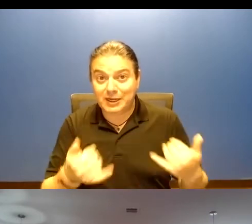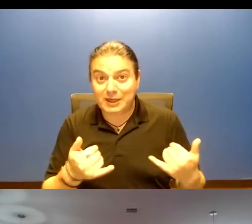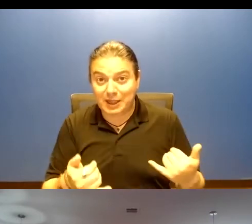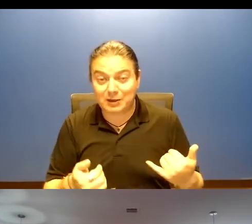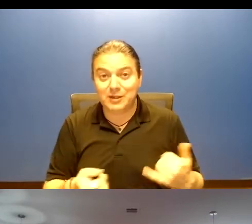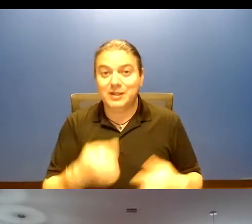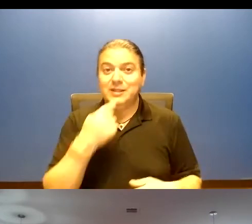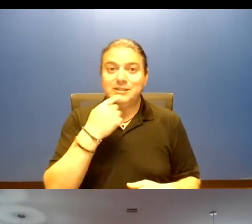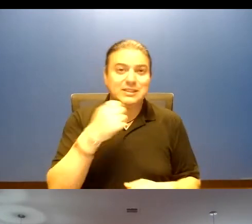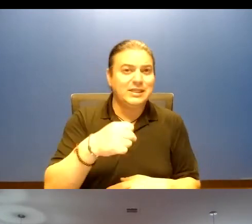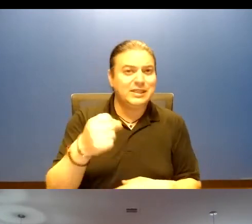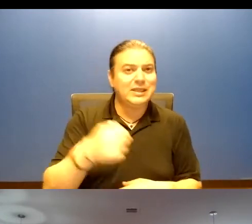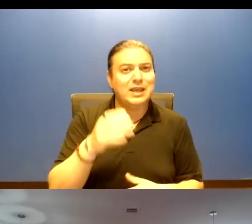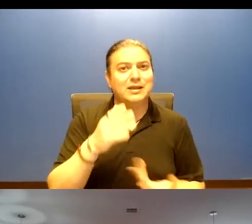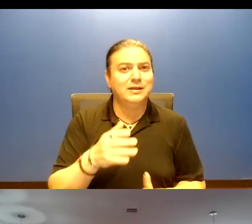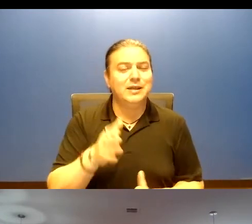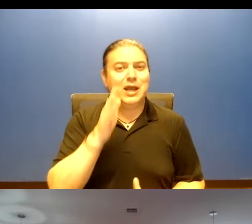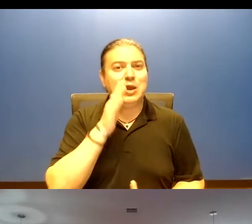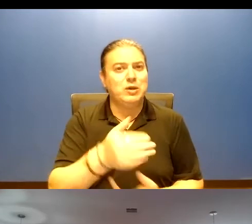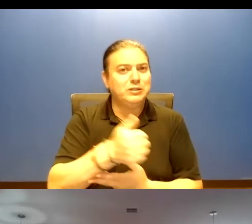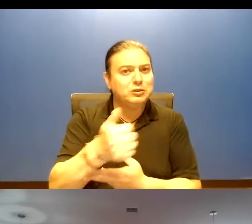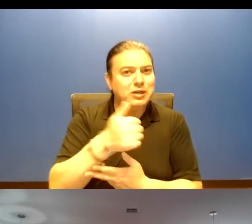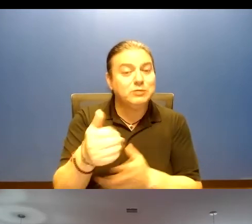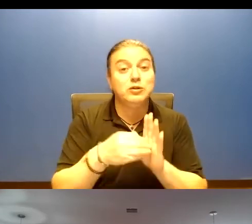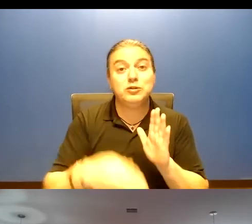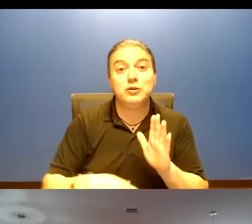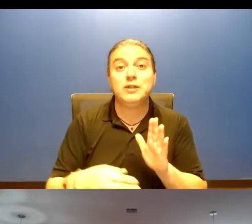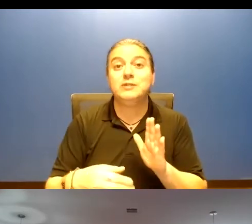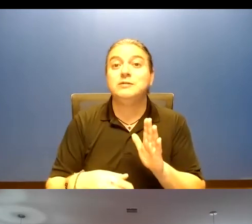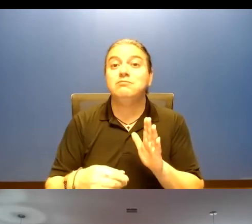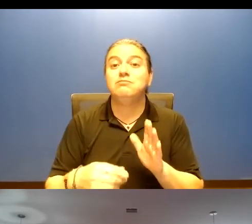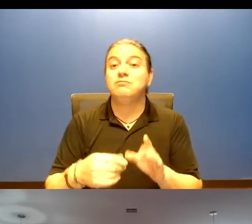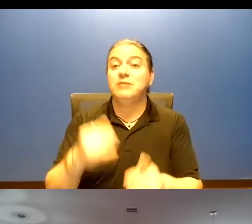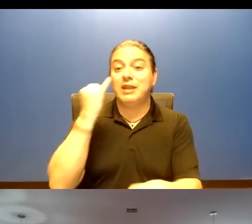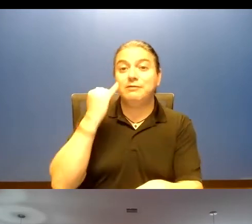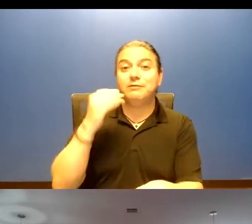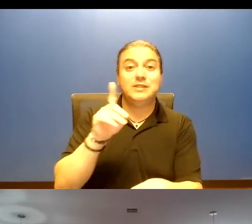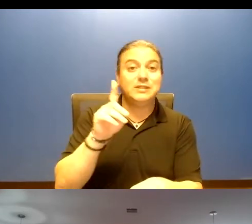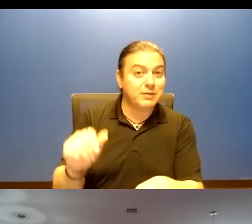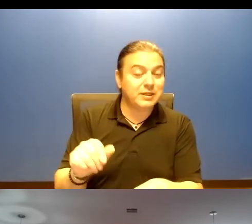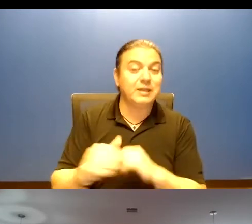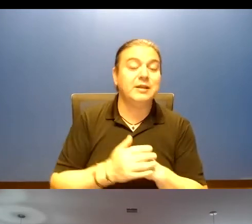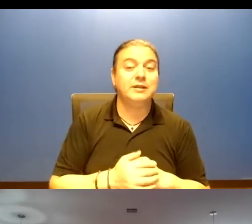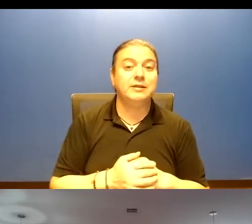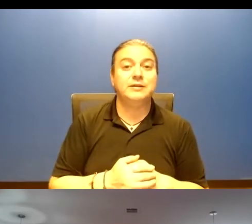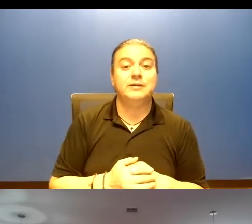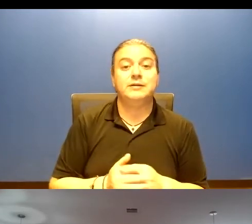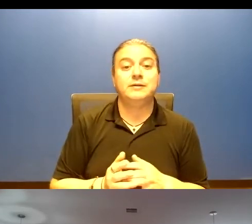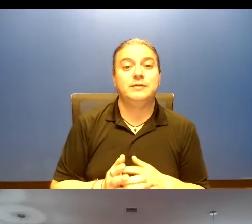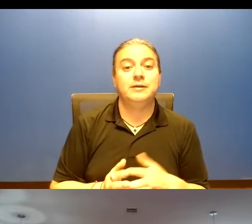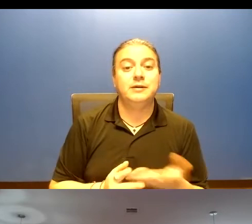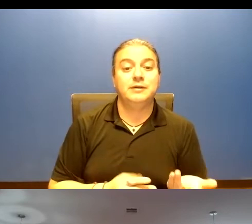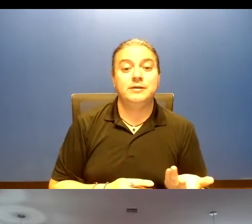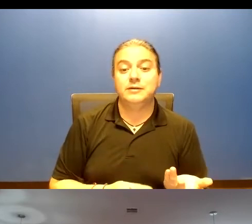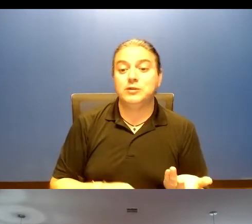this semester to start, transporting students with disabilities or anything of that matter." And as soon as he said